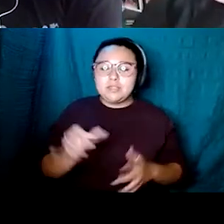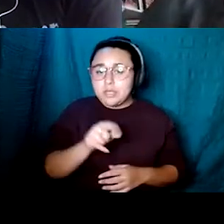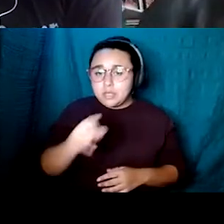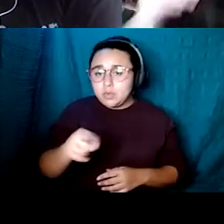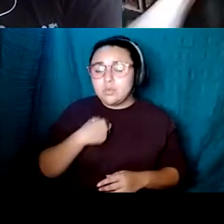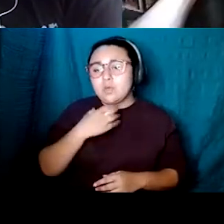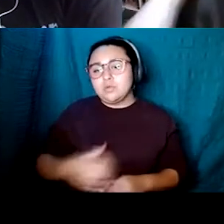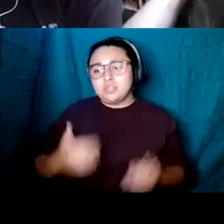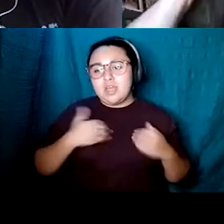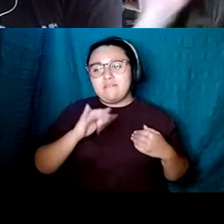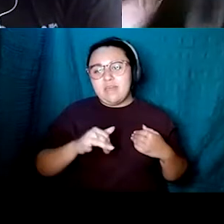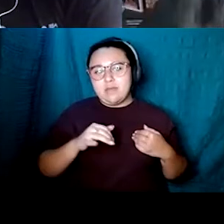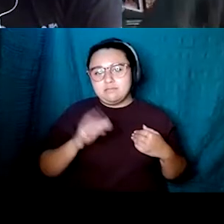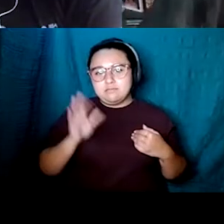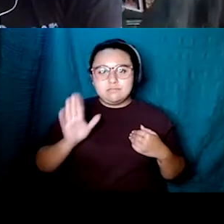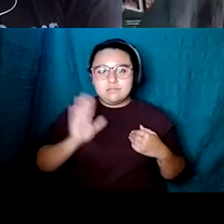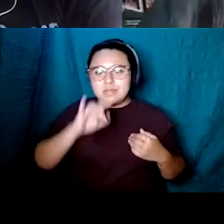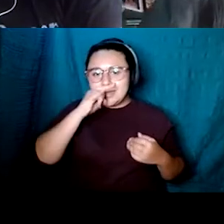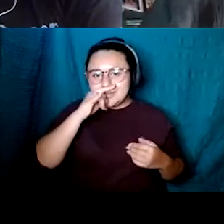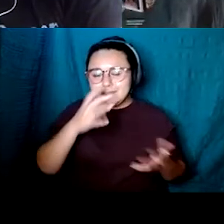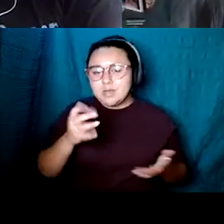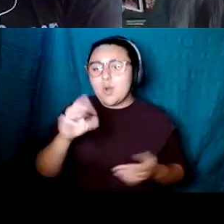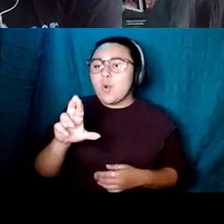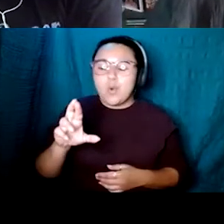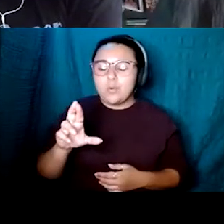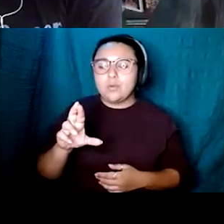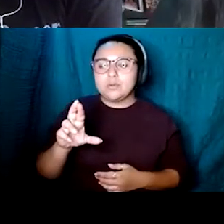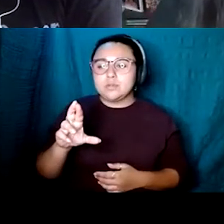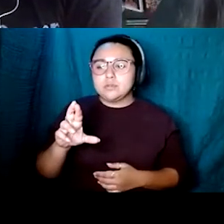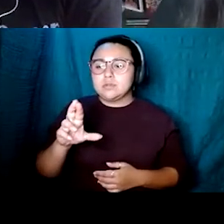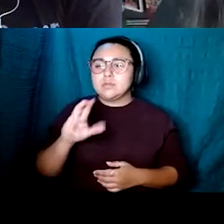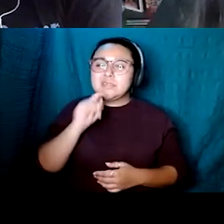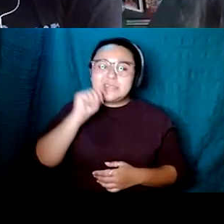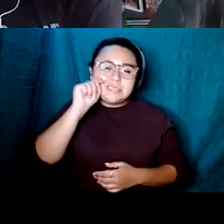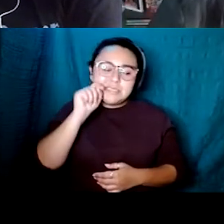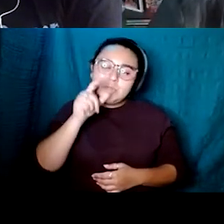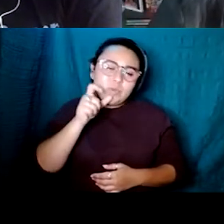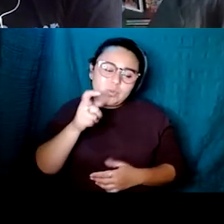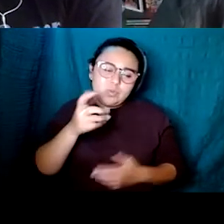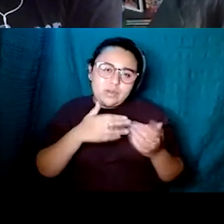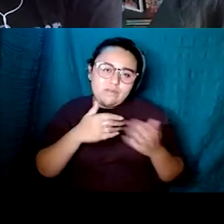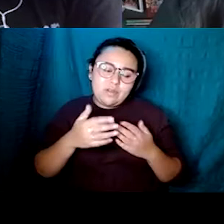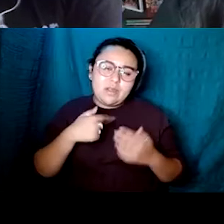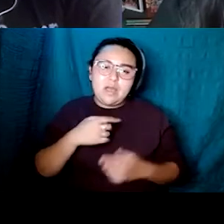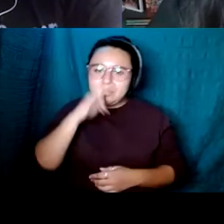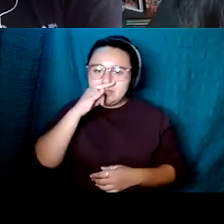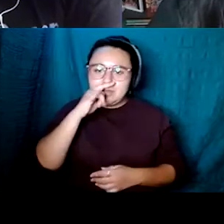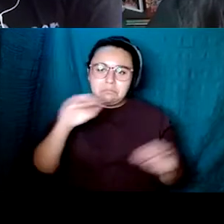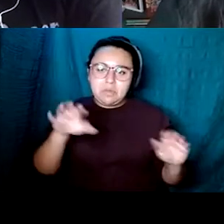this when they were kids or young teenagers or whatever. I don't know. When I was a kid, I wouldn't have had access